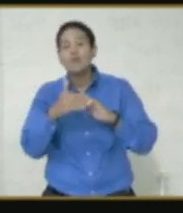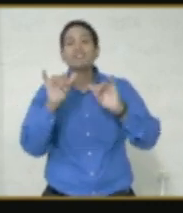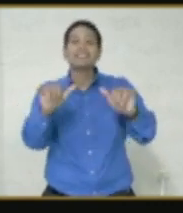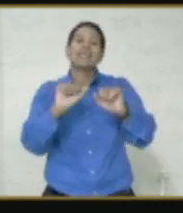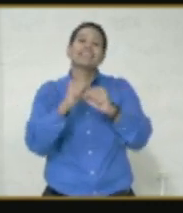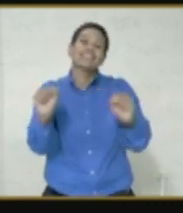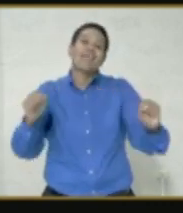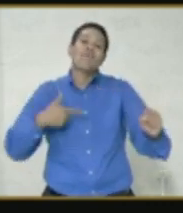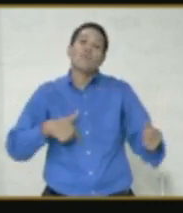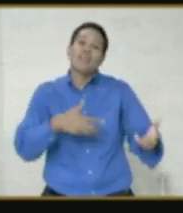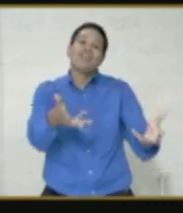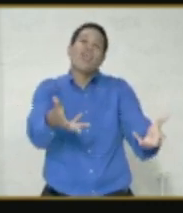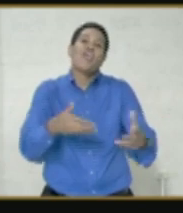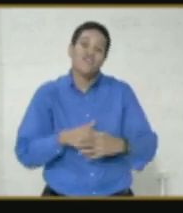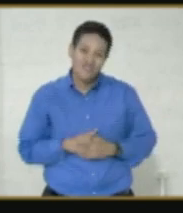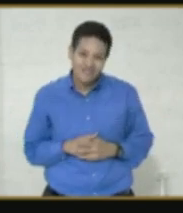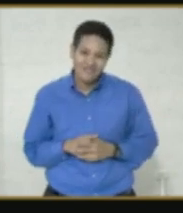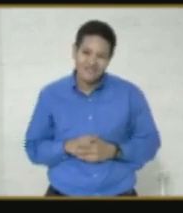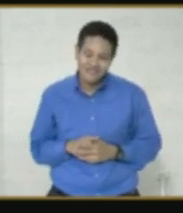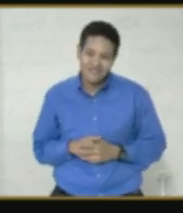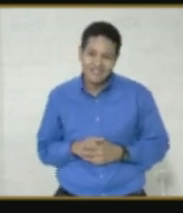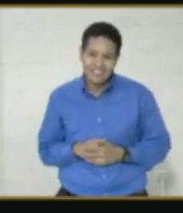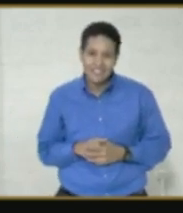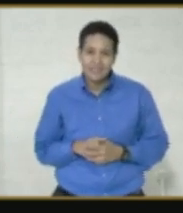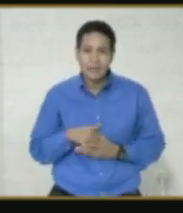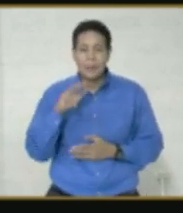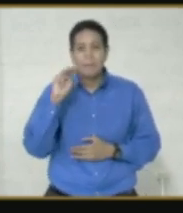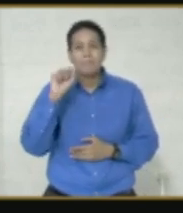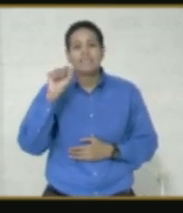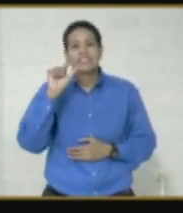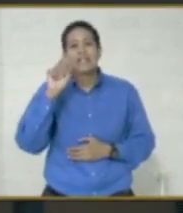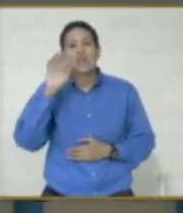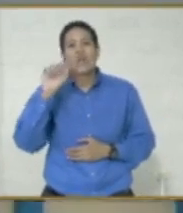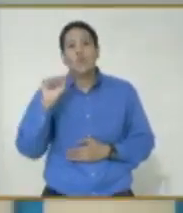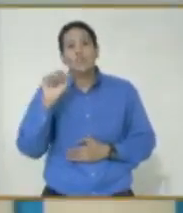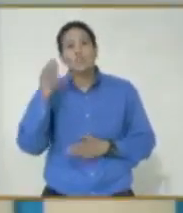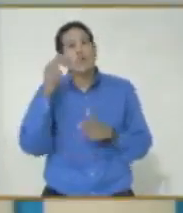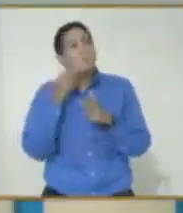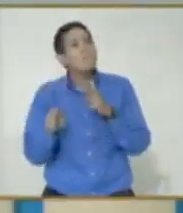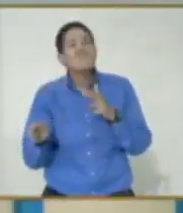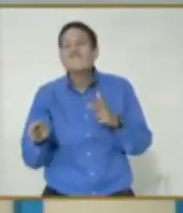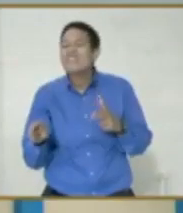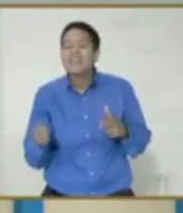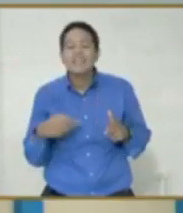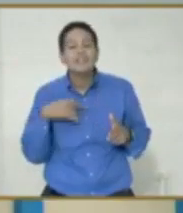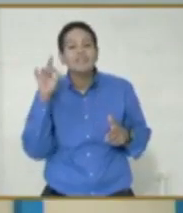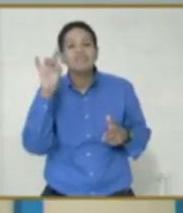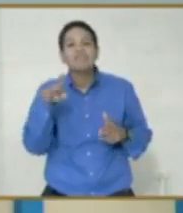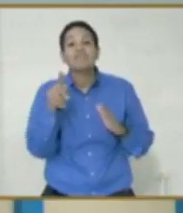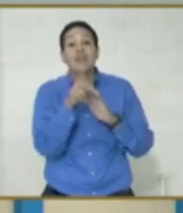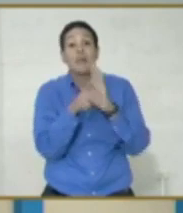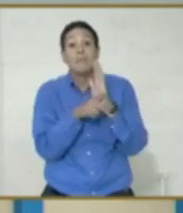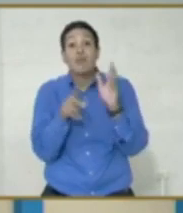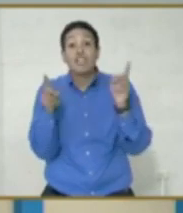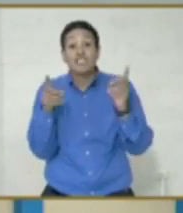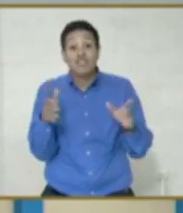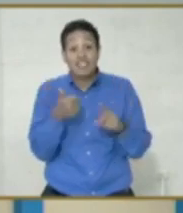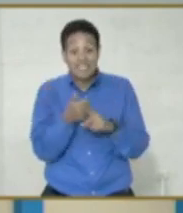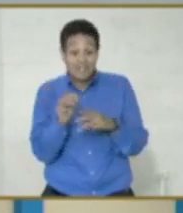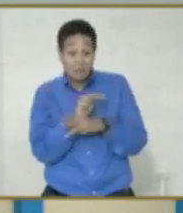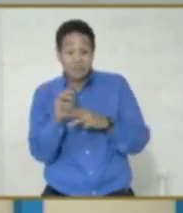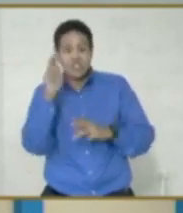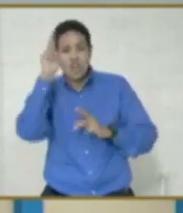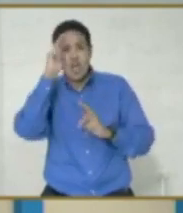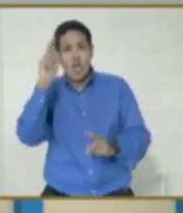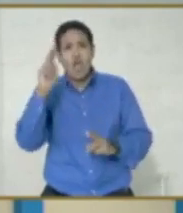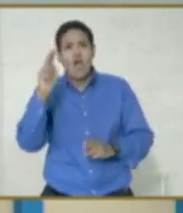here. Thank you, Dr. Vernon. Ms. Lewis. Just very briefly, the policy director at the ministry, the Honorable